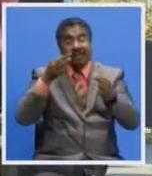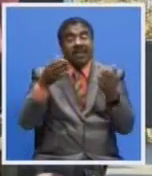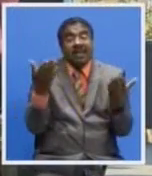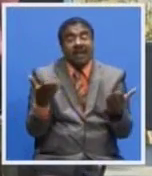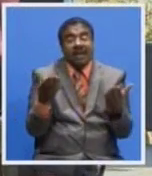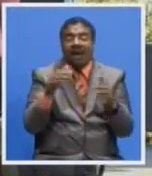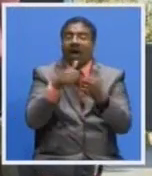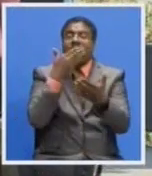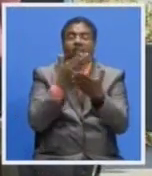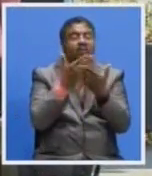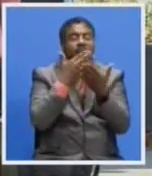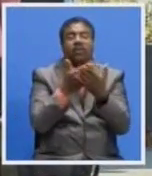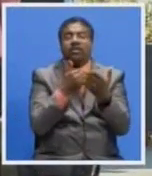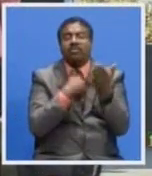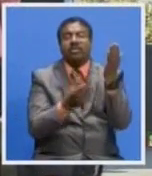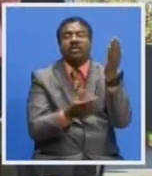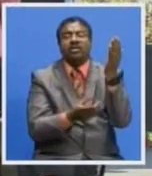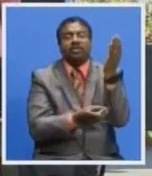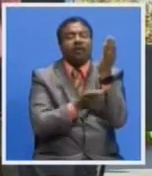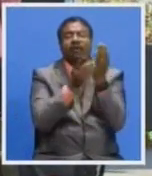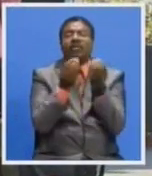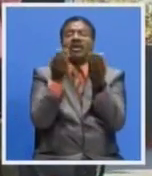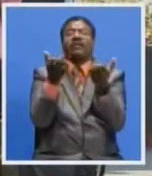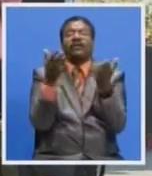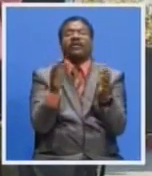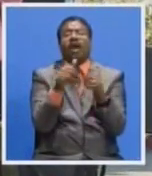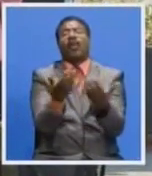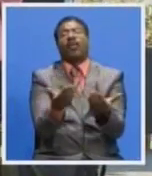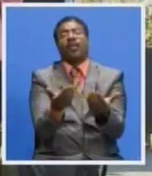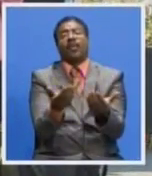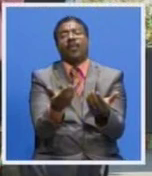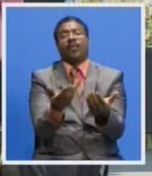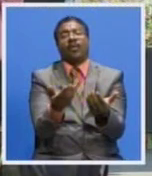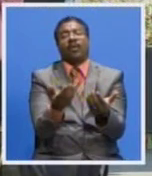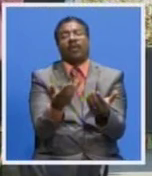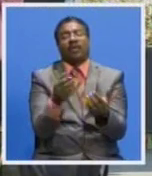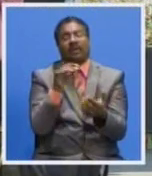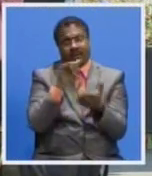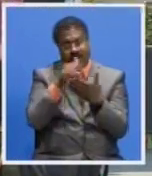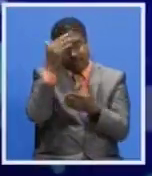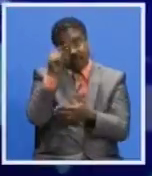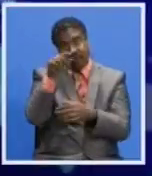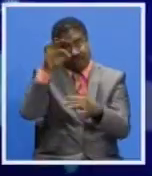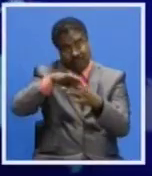between now and 2021 when I come again looking for our new mandate from the people of Zambia.